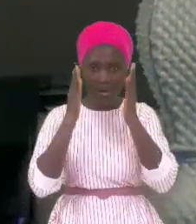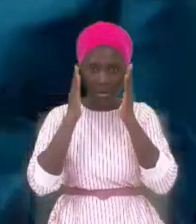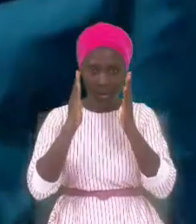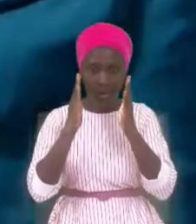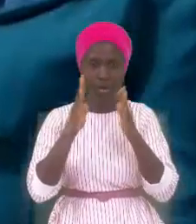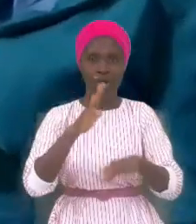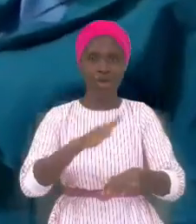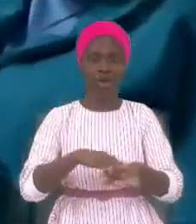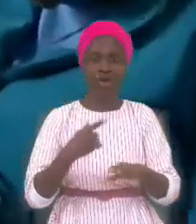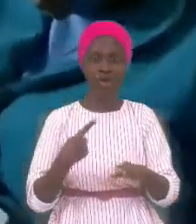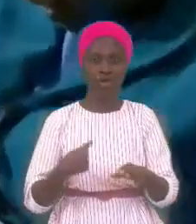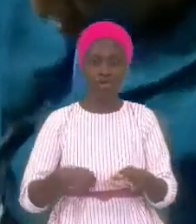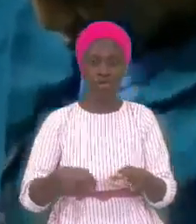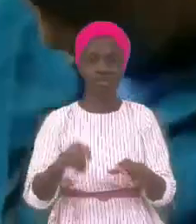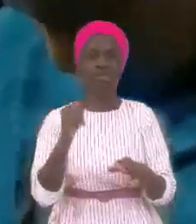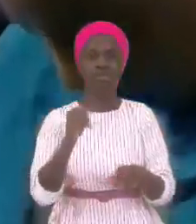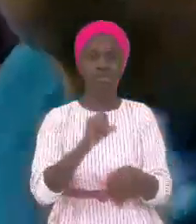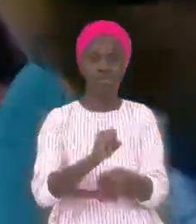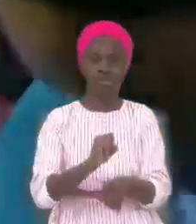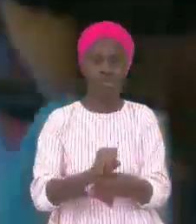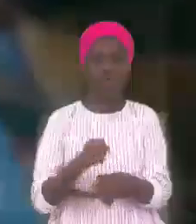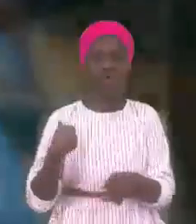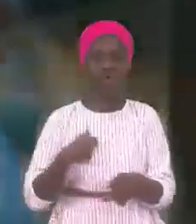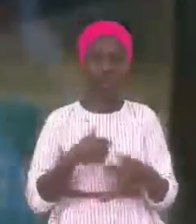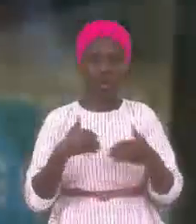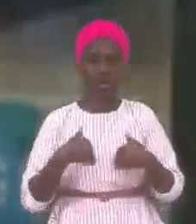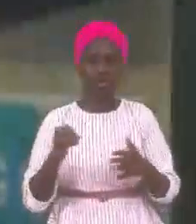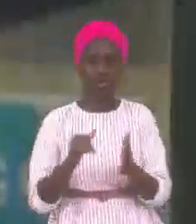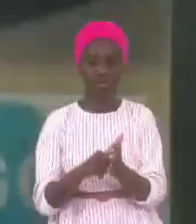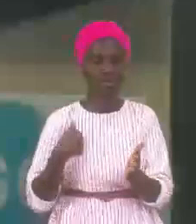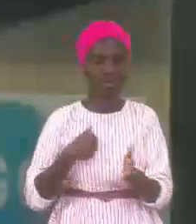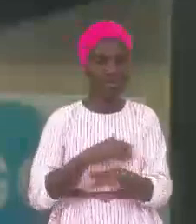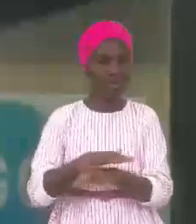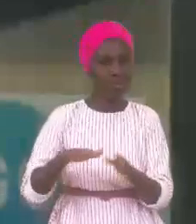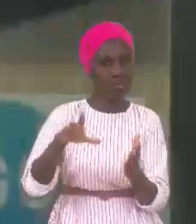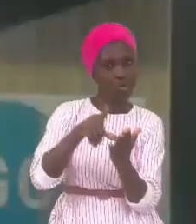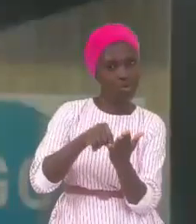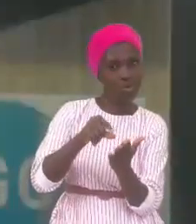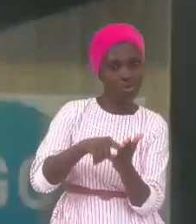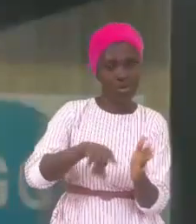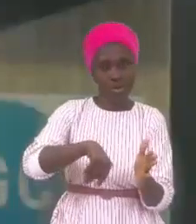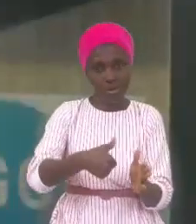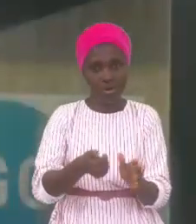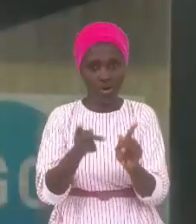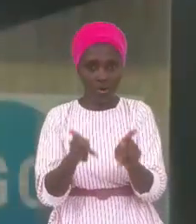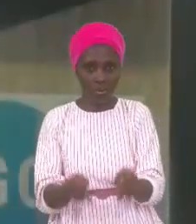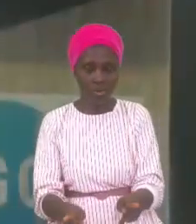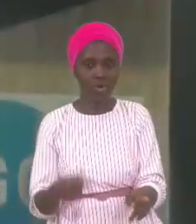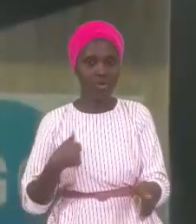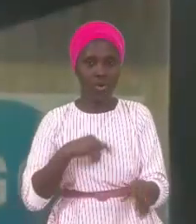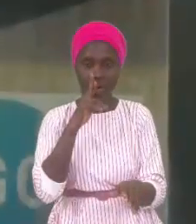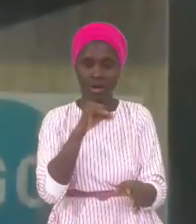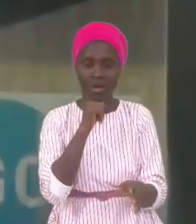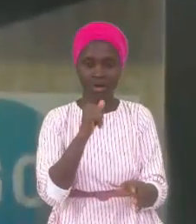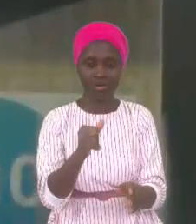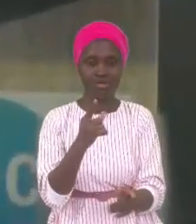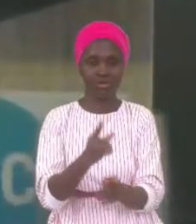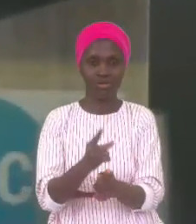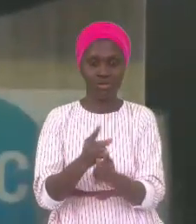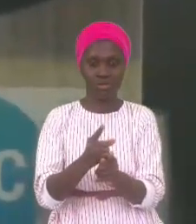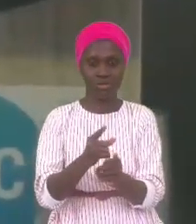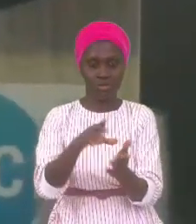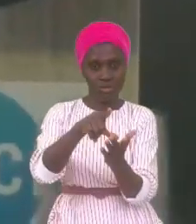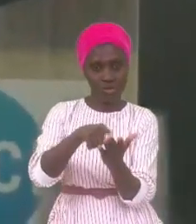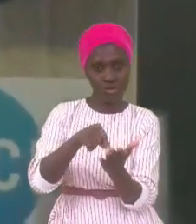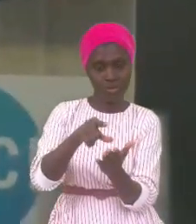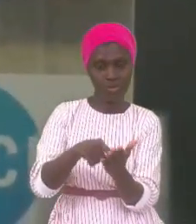we have, so that we're not copying the other one, we're not kind of imitating the other one, we're not mimicking